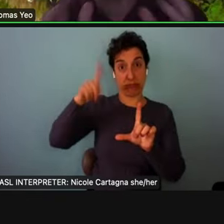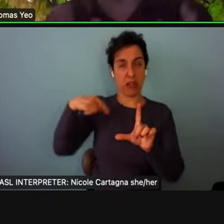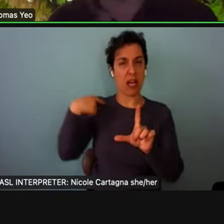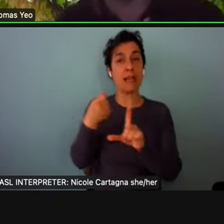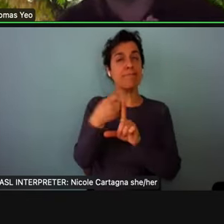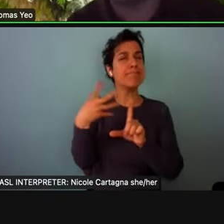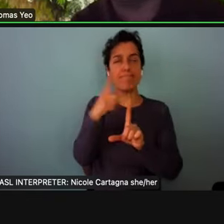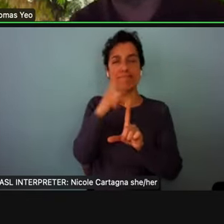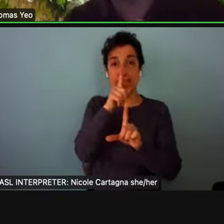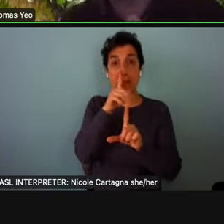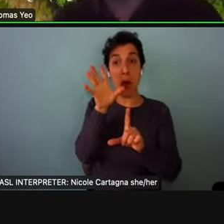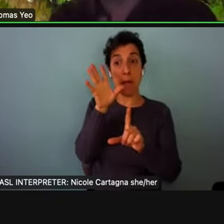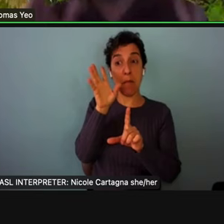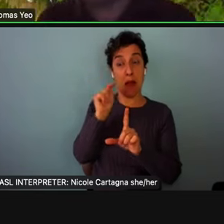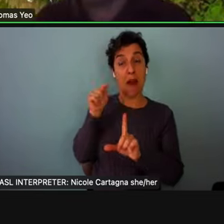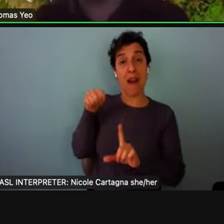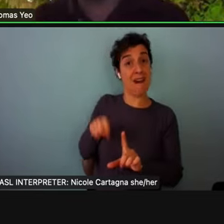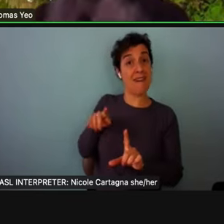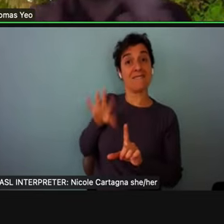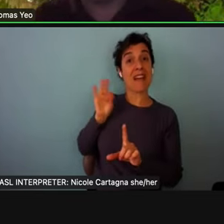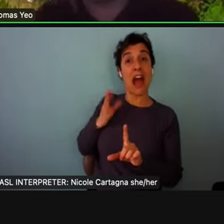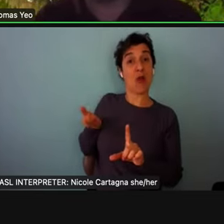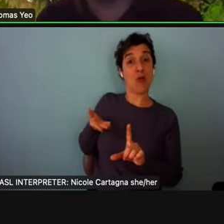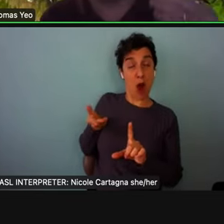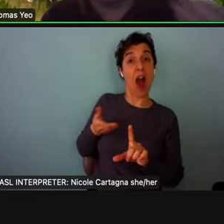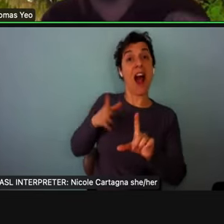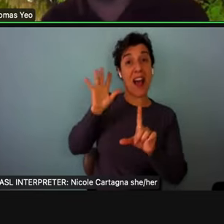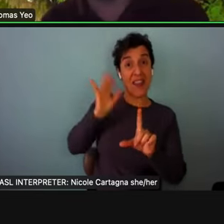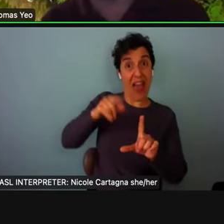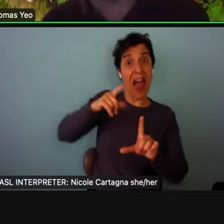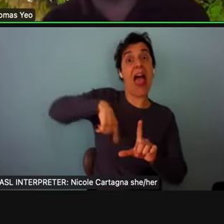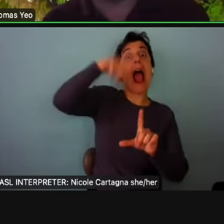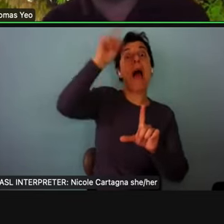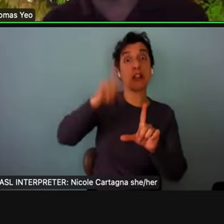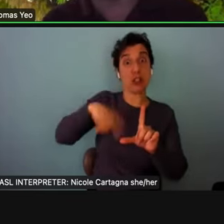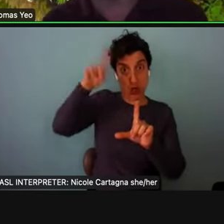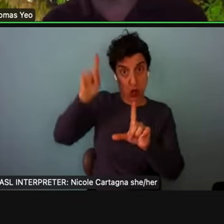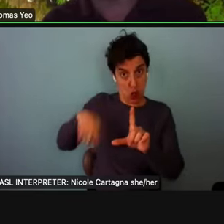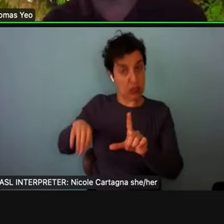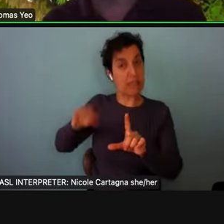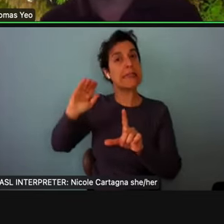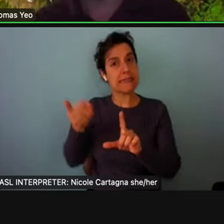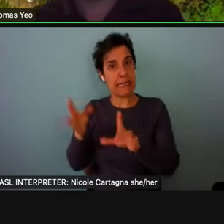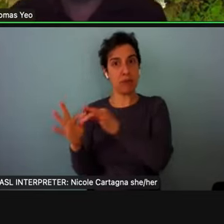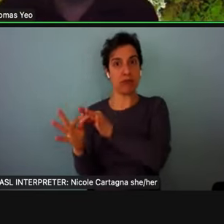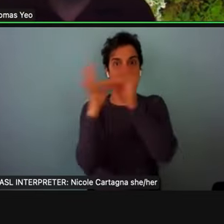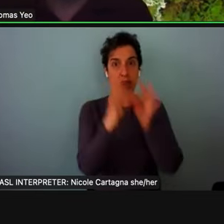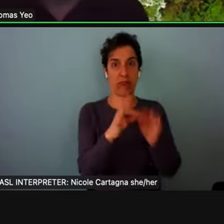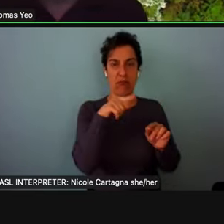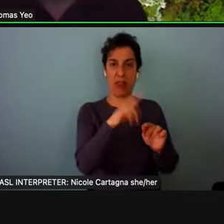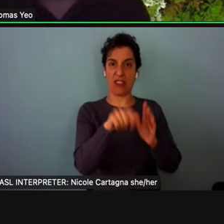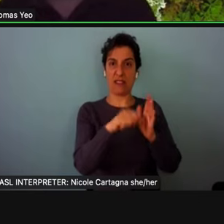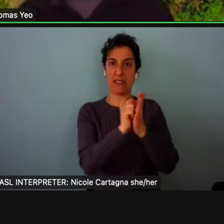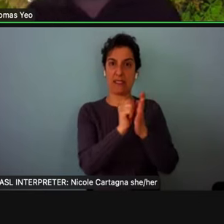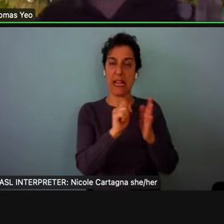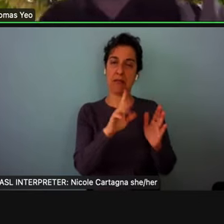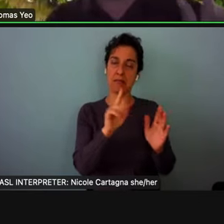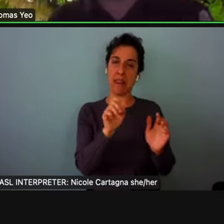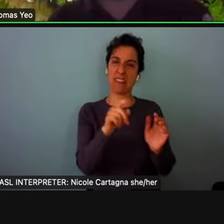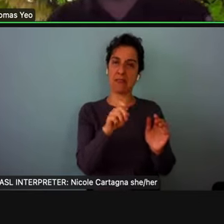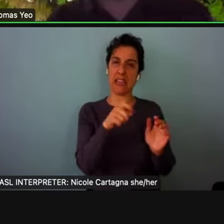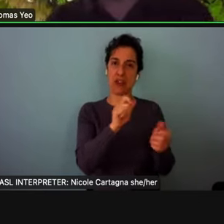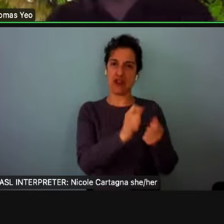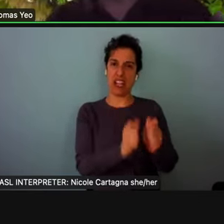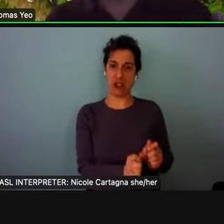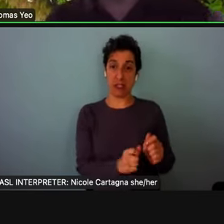but basically Xiaolu found that the amplitude of the fMRI signals do appear to track these state changes. Here are the maps of